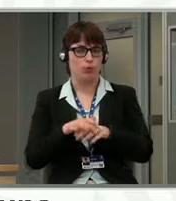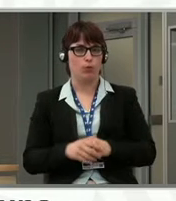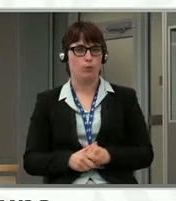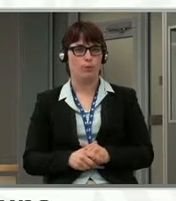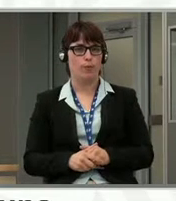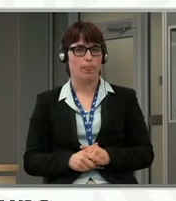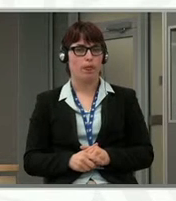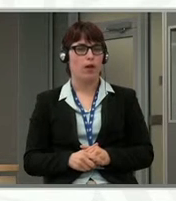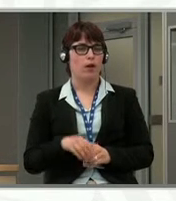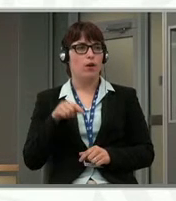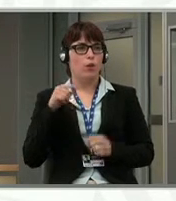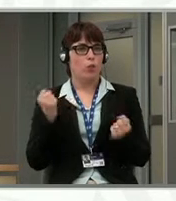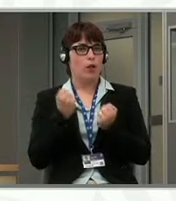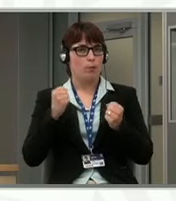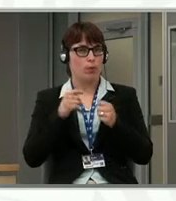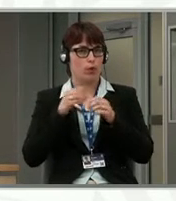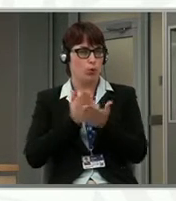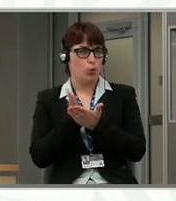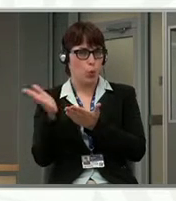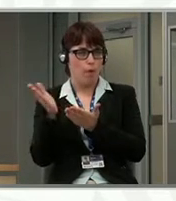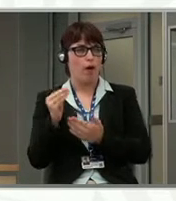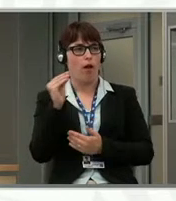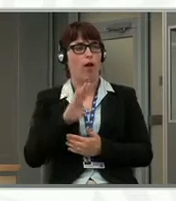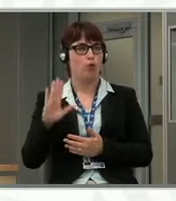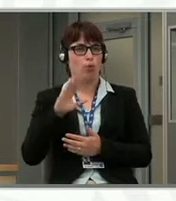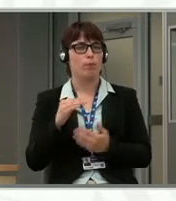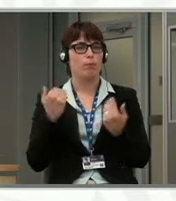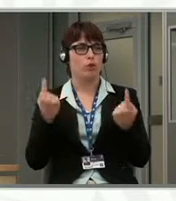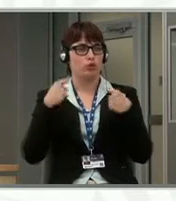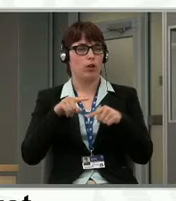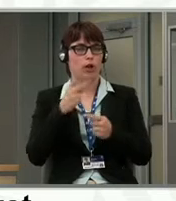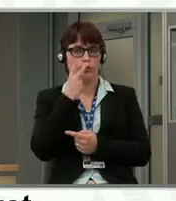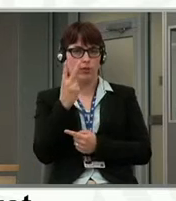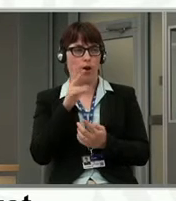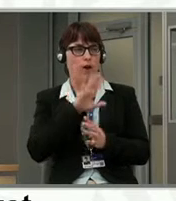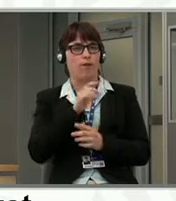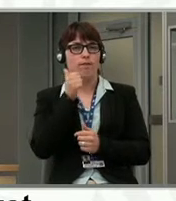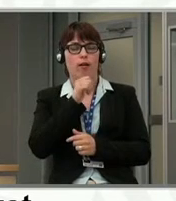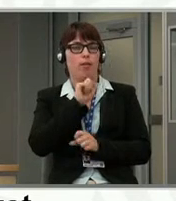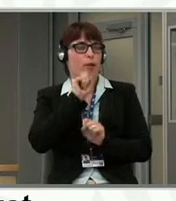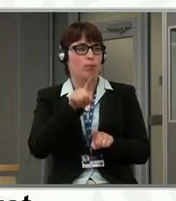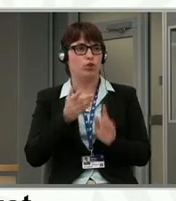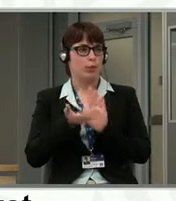disabilities and their inclusion in the labor market. As